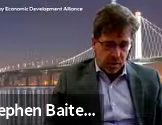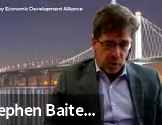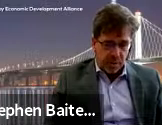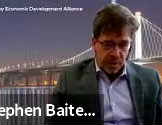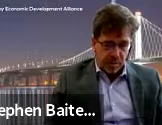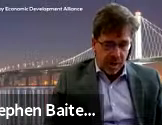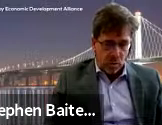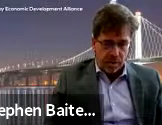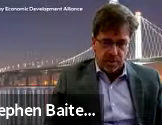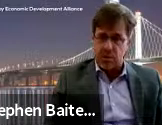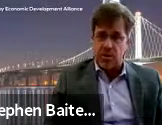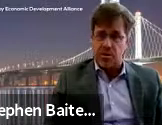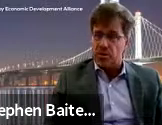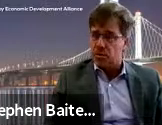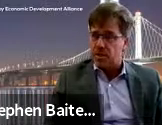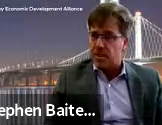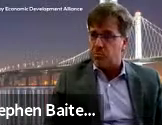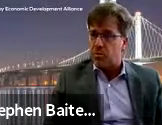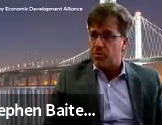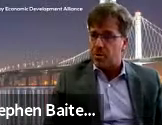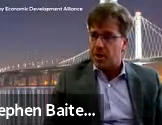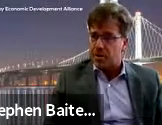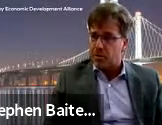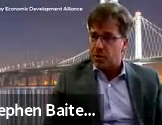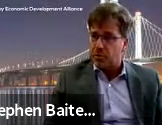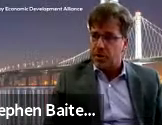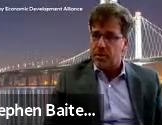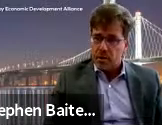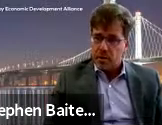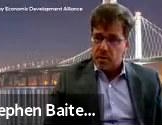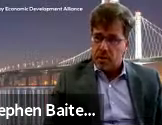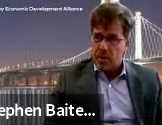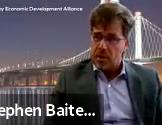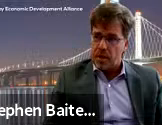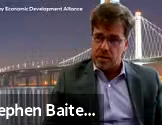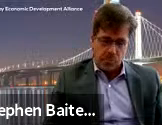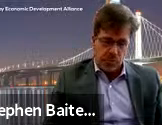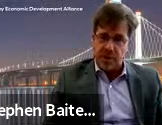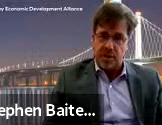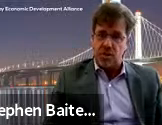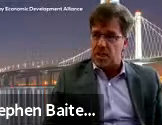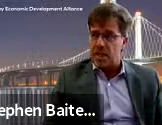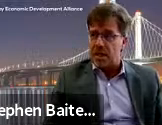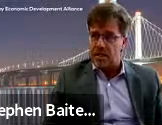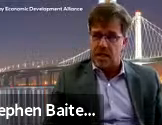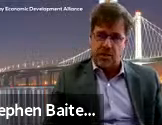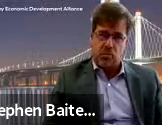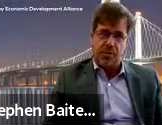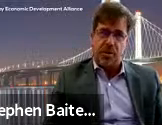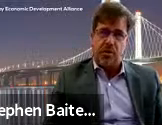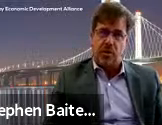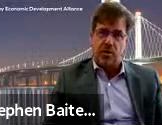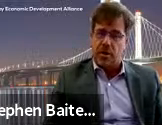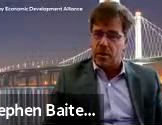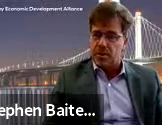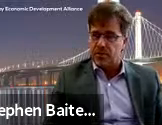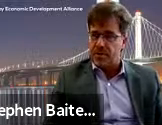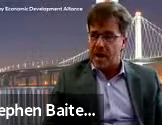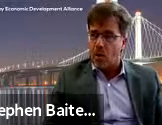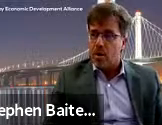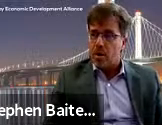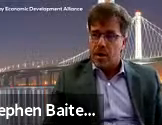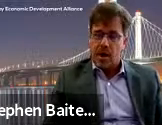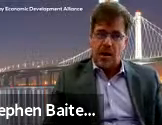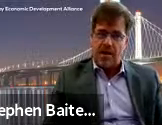around that, talk a little bit about what it's the states moving beyond the blueprint and then moving into state guidelines and what they currently are